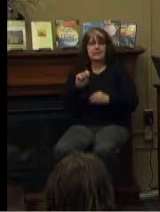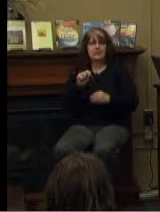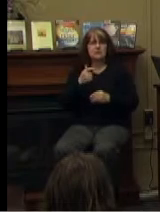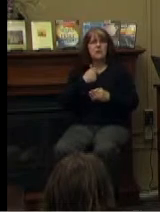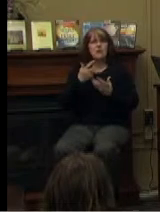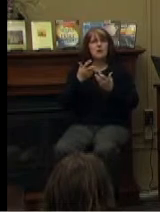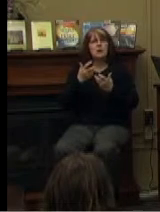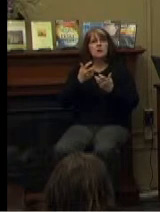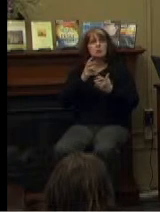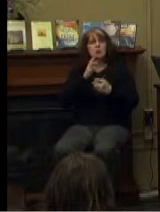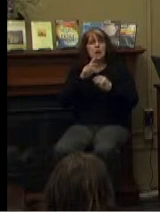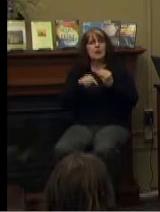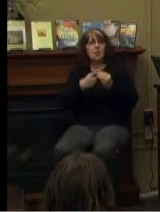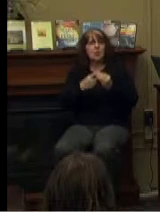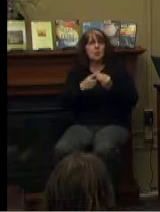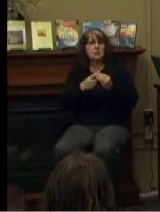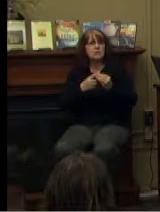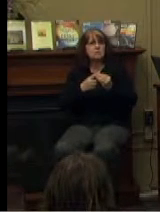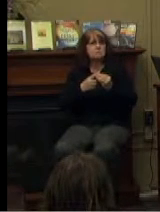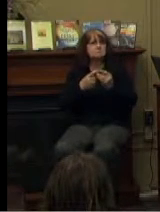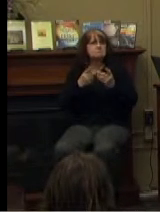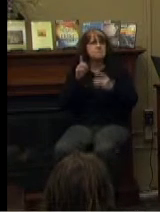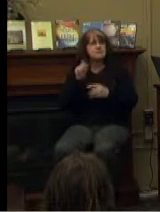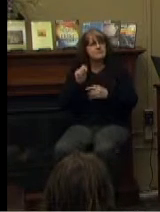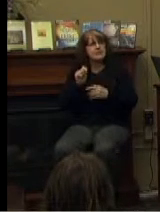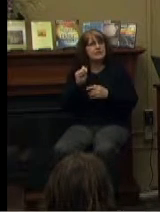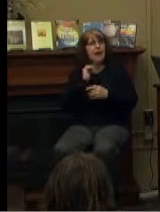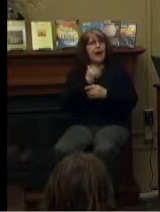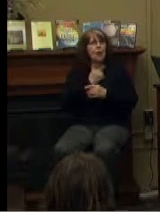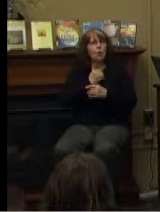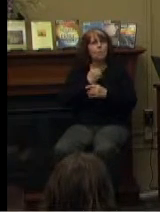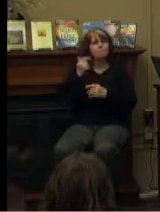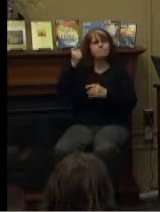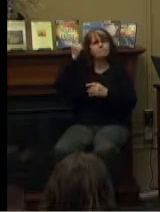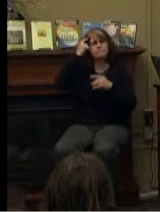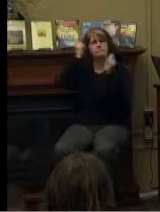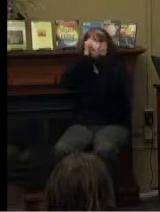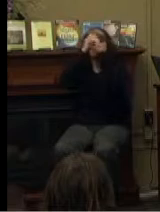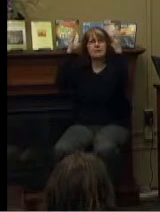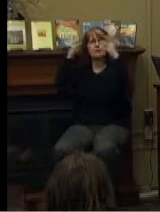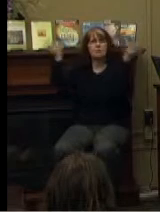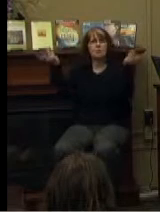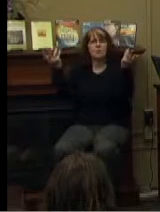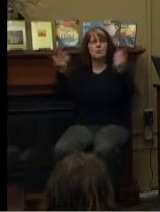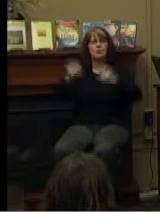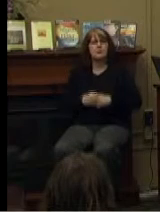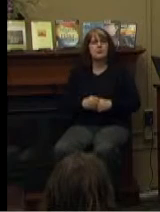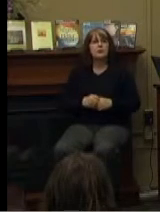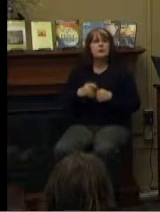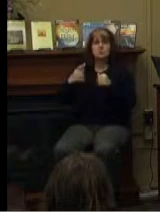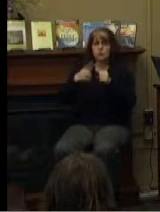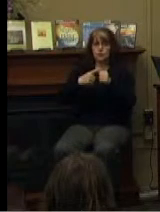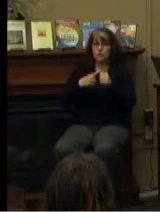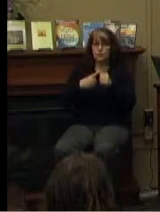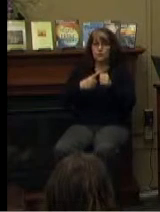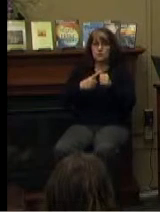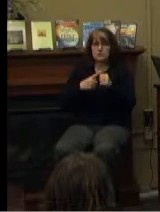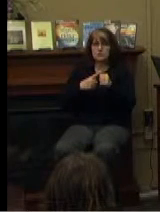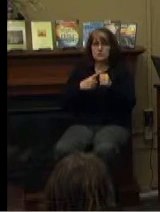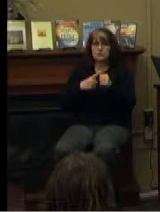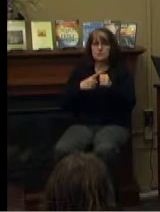have about disabilities, and what are some of the things that really make those frames. So the first thing, and one that I